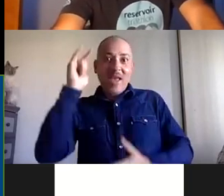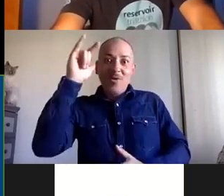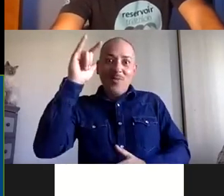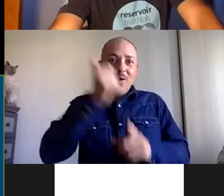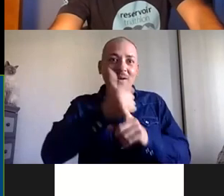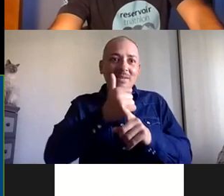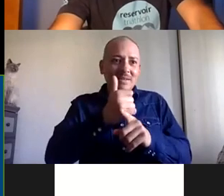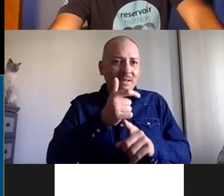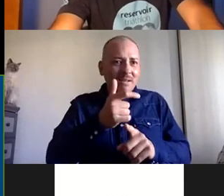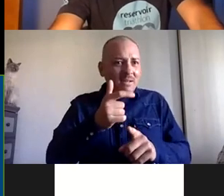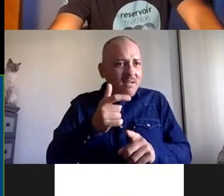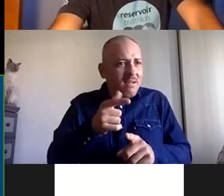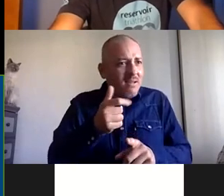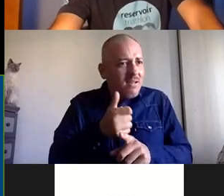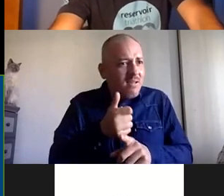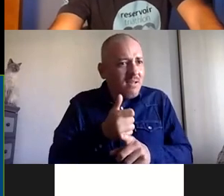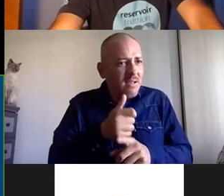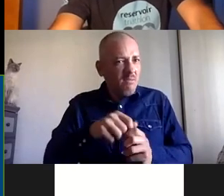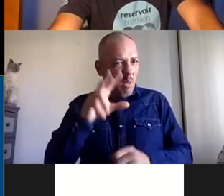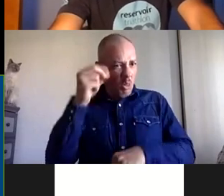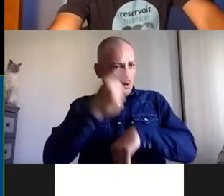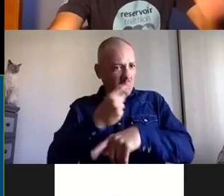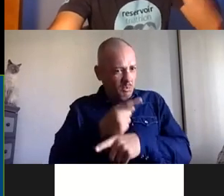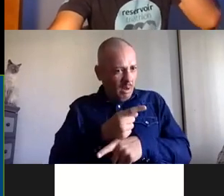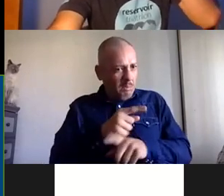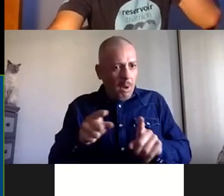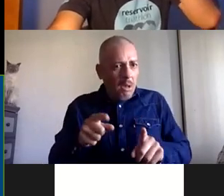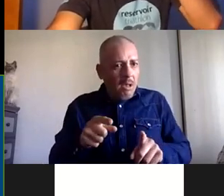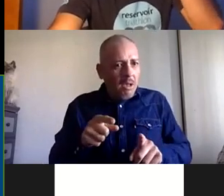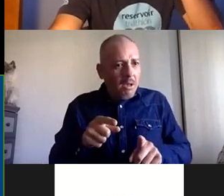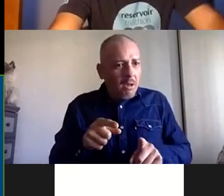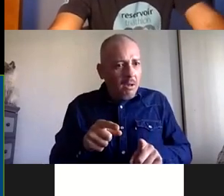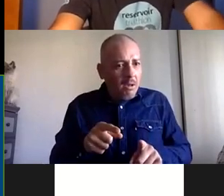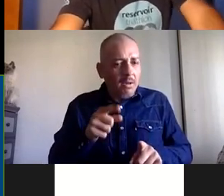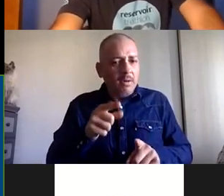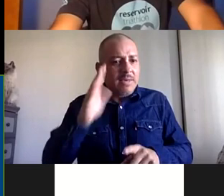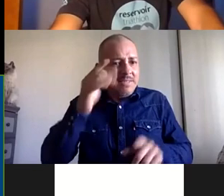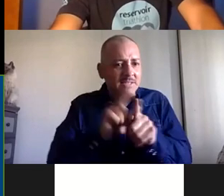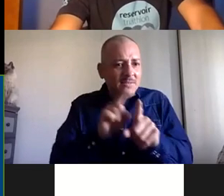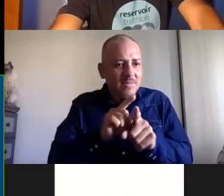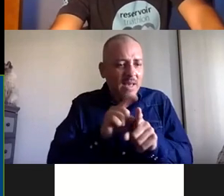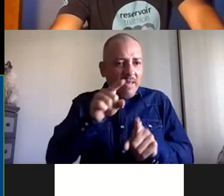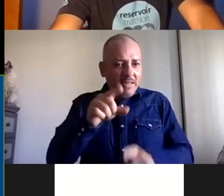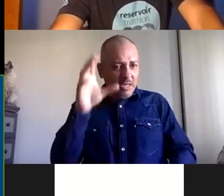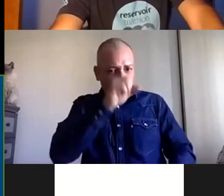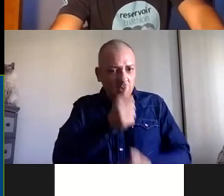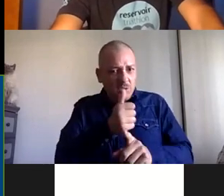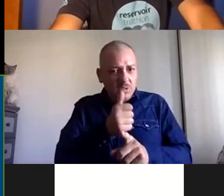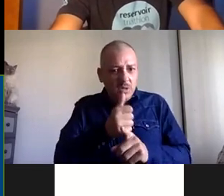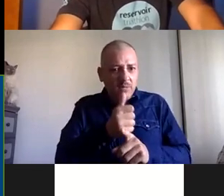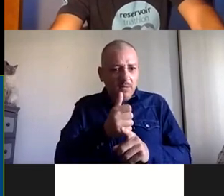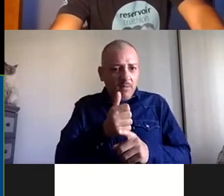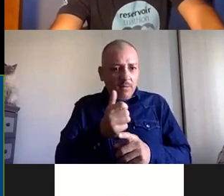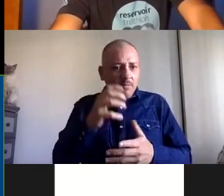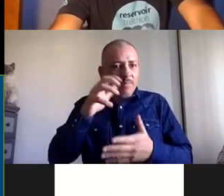in 5 minutes versus in 30 days, is a big difference. It seems that this assumption here is taking out that